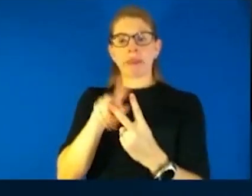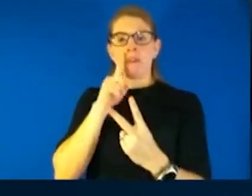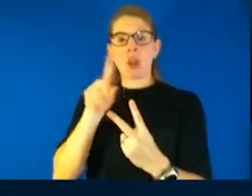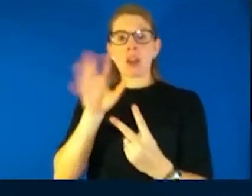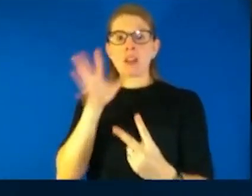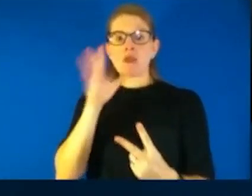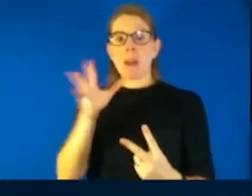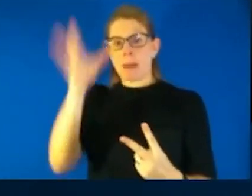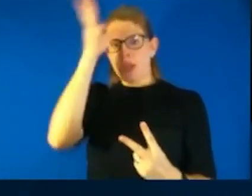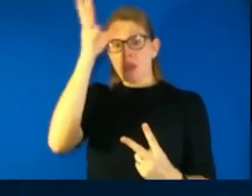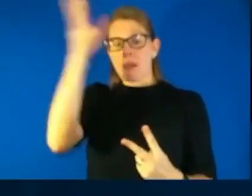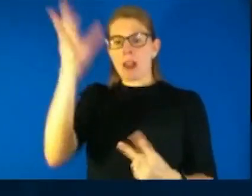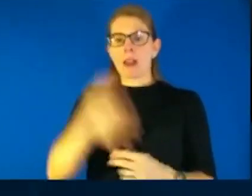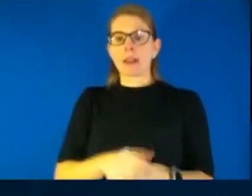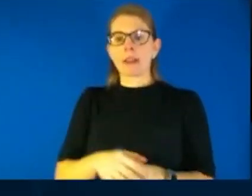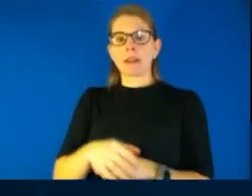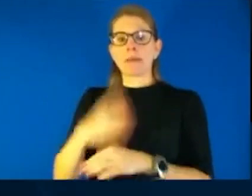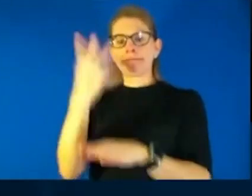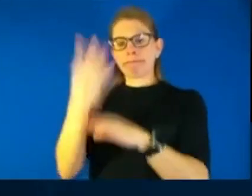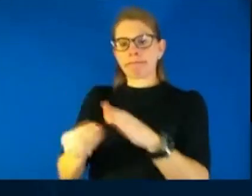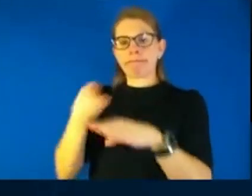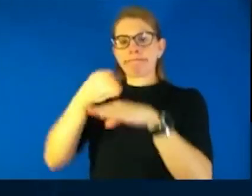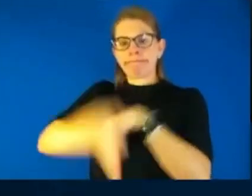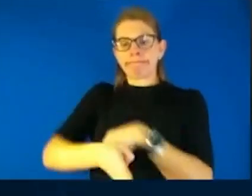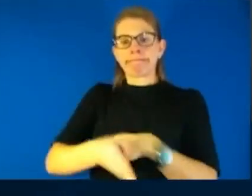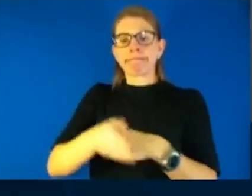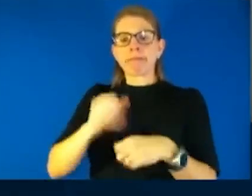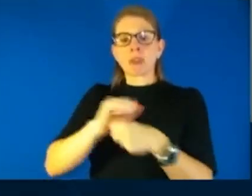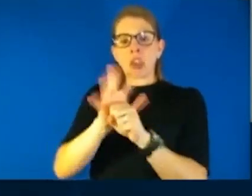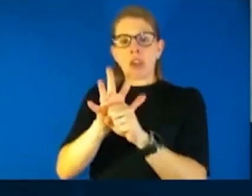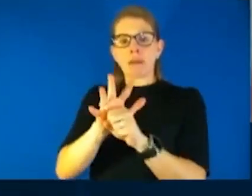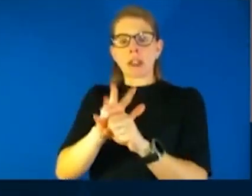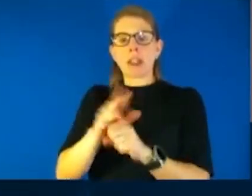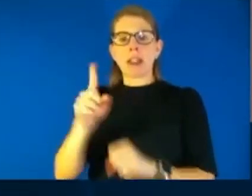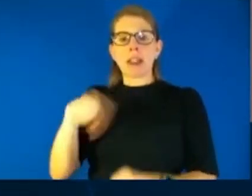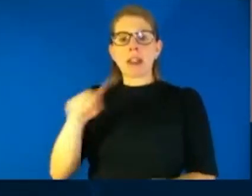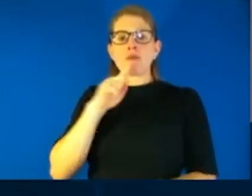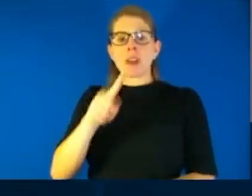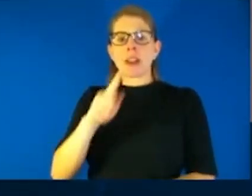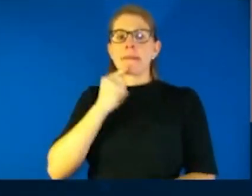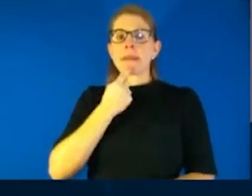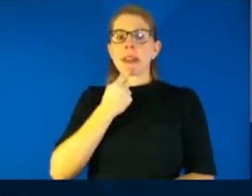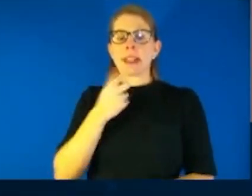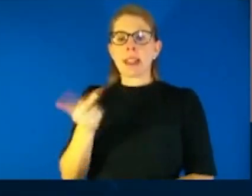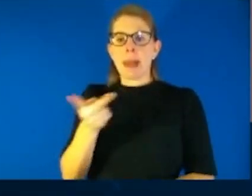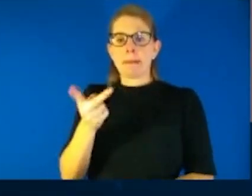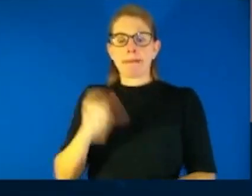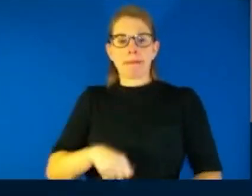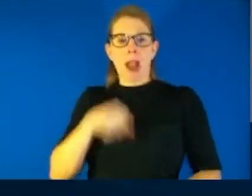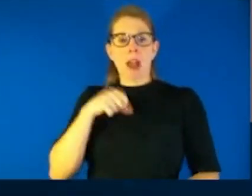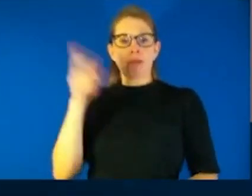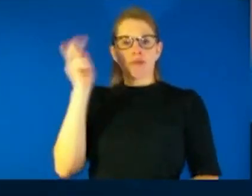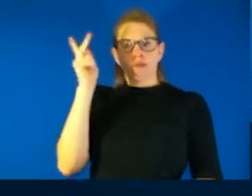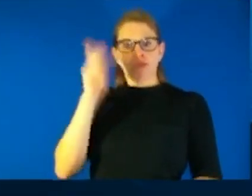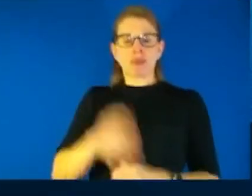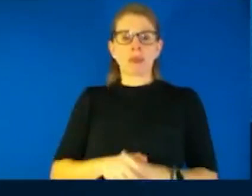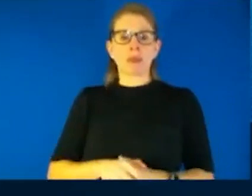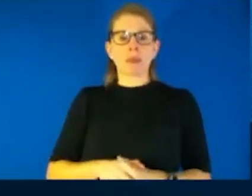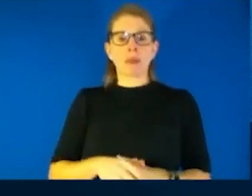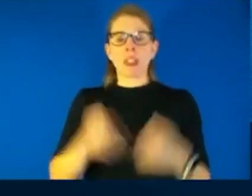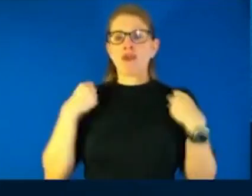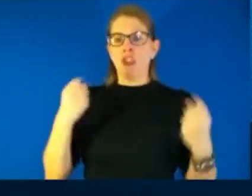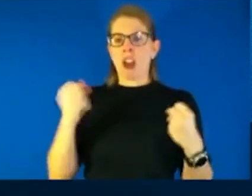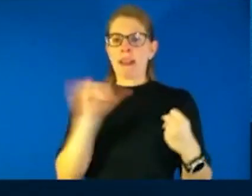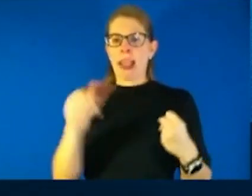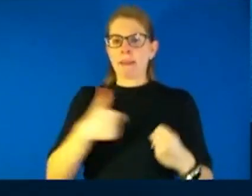grandparents. They died after battling COVID. They really missed them and want to make them proud. Be strong like me and get the shot. And be